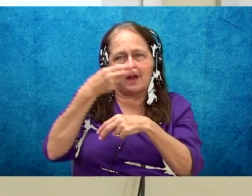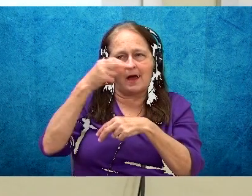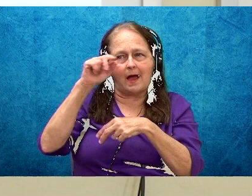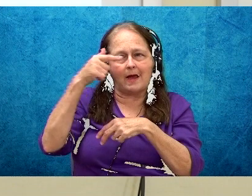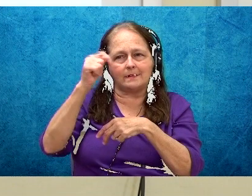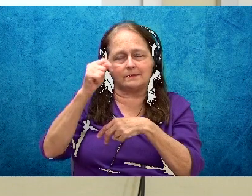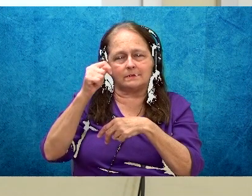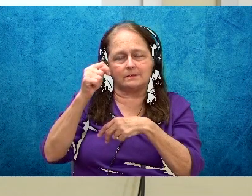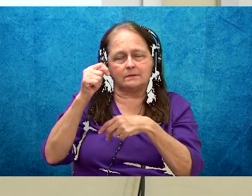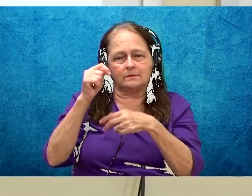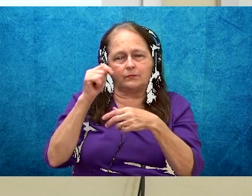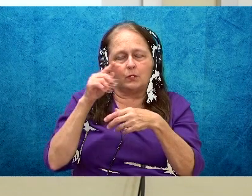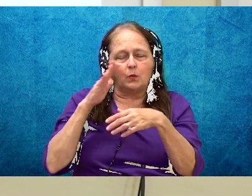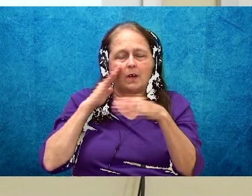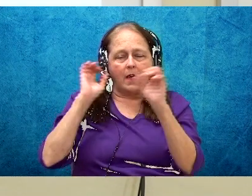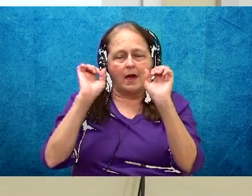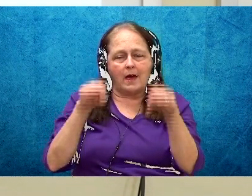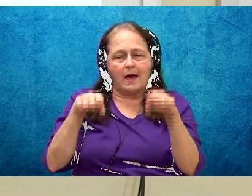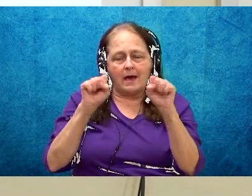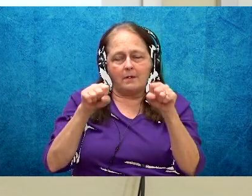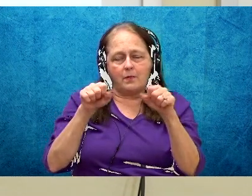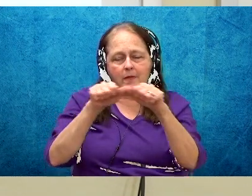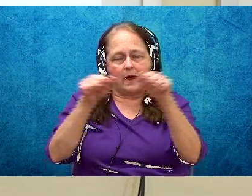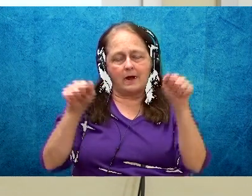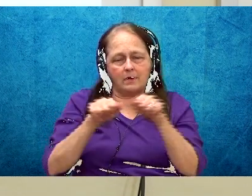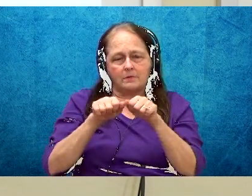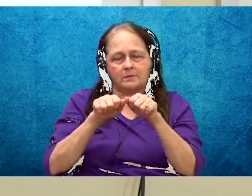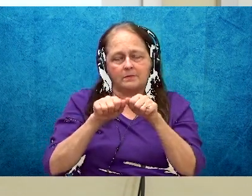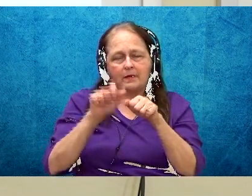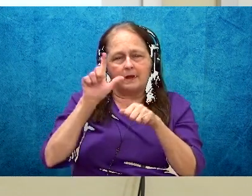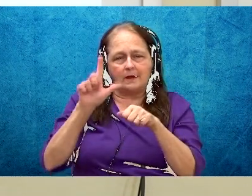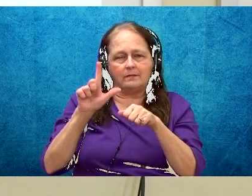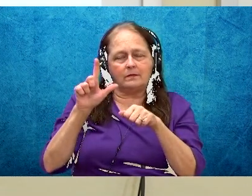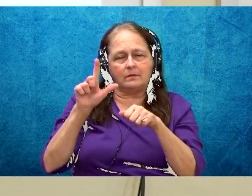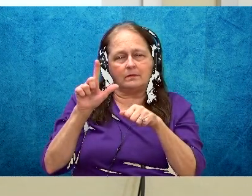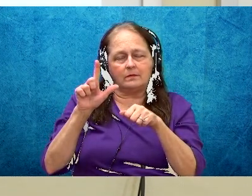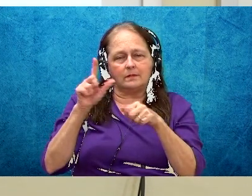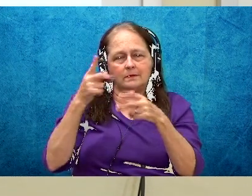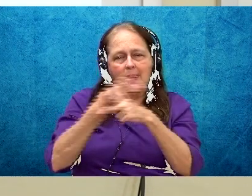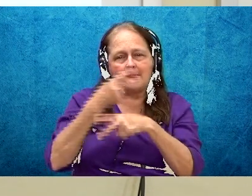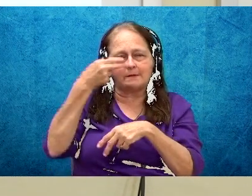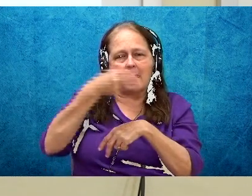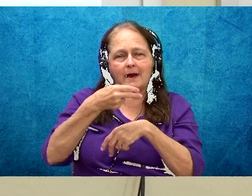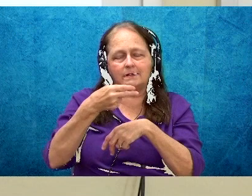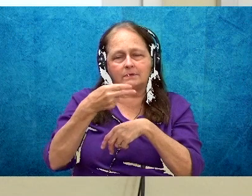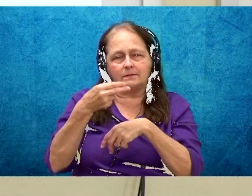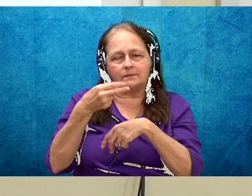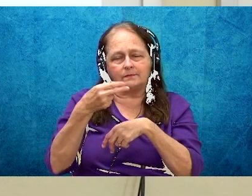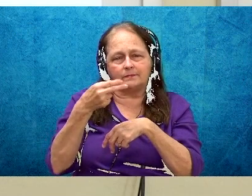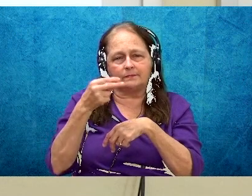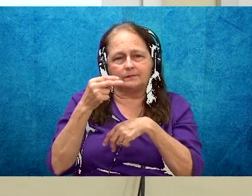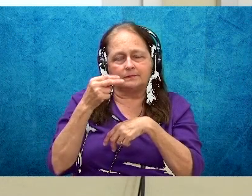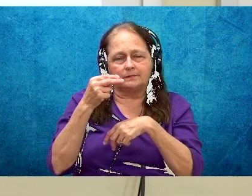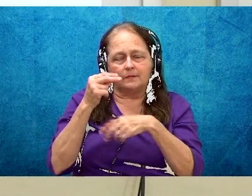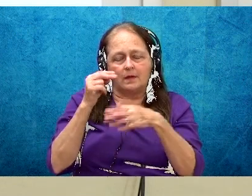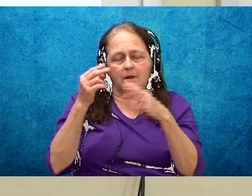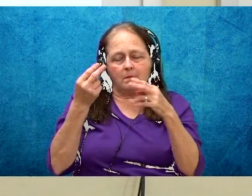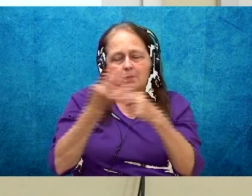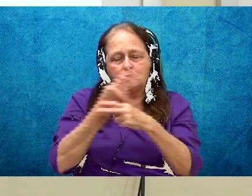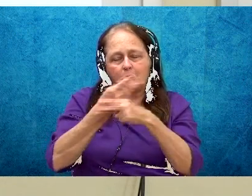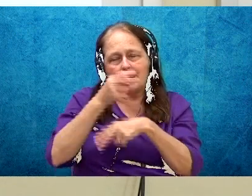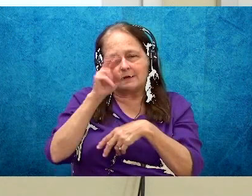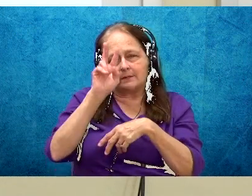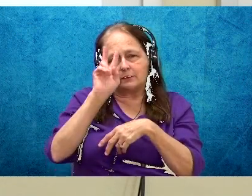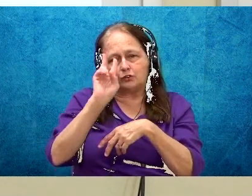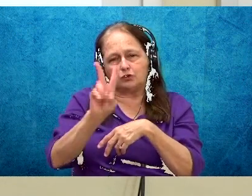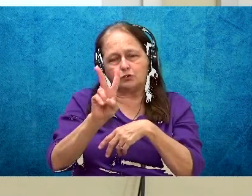will be able to find the area of that front piece. And then I can multiply it by 2, and that